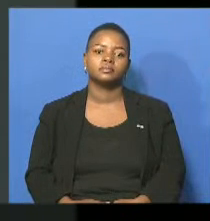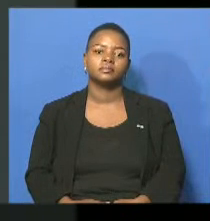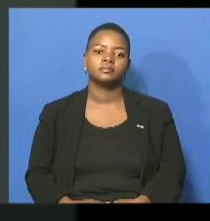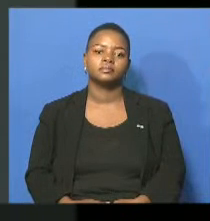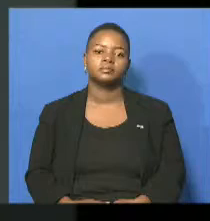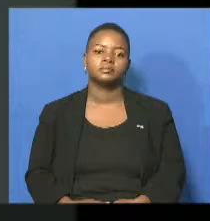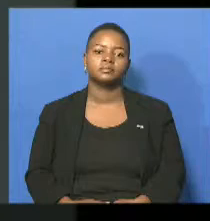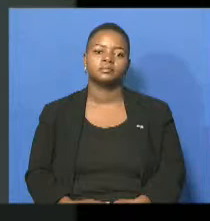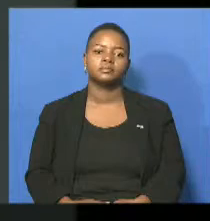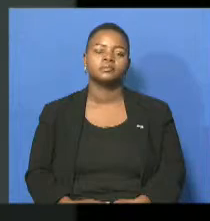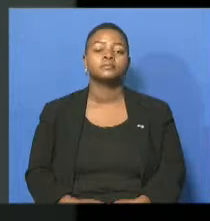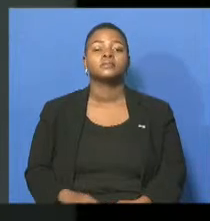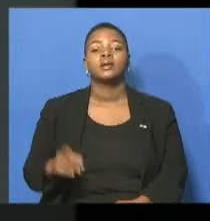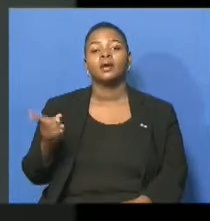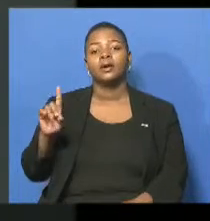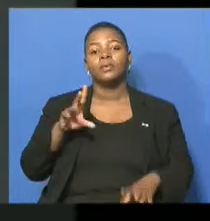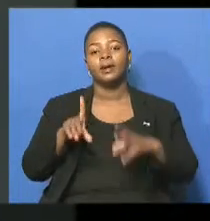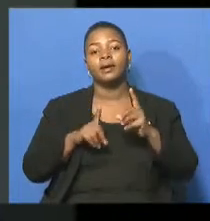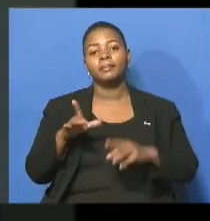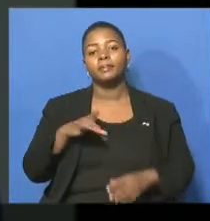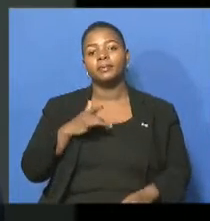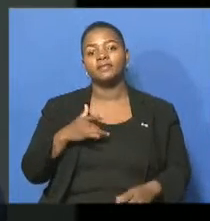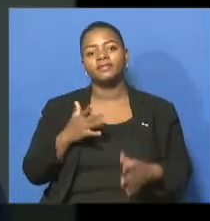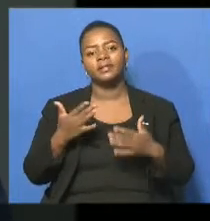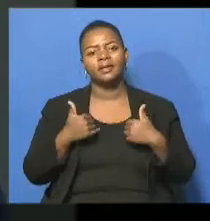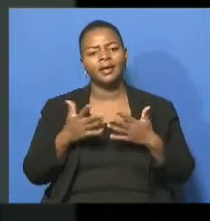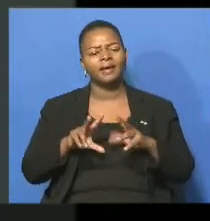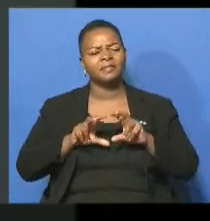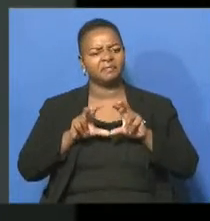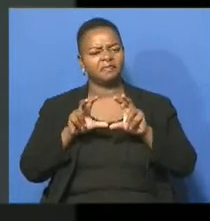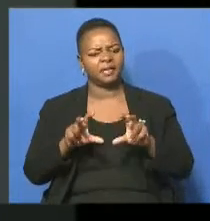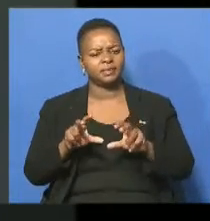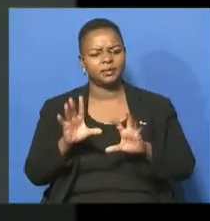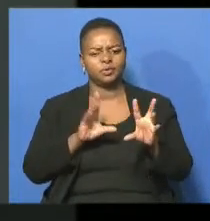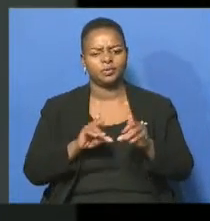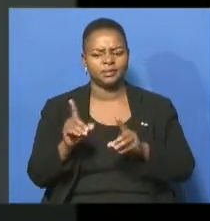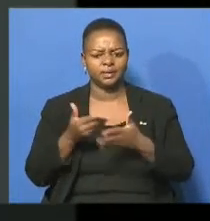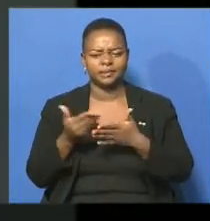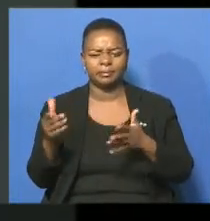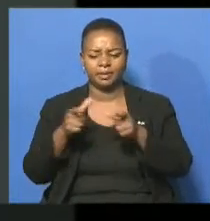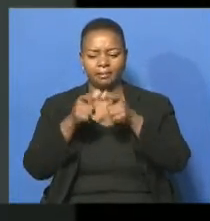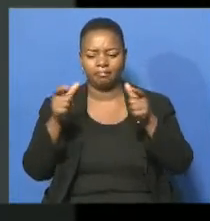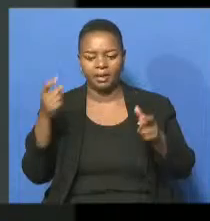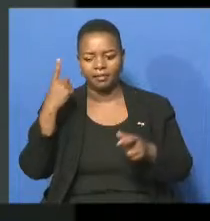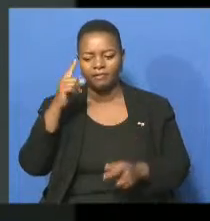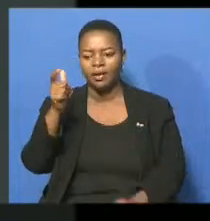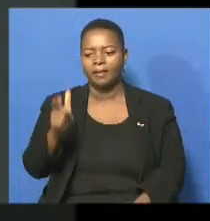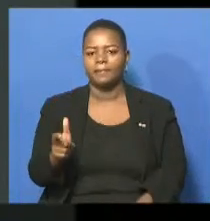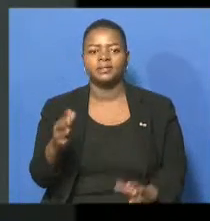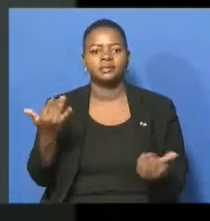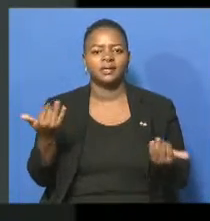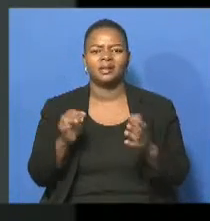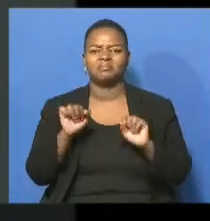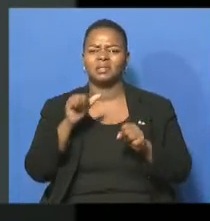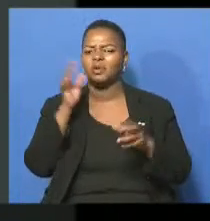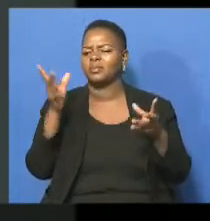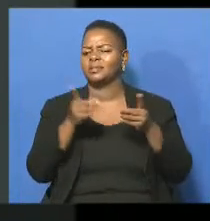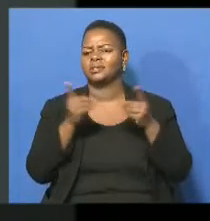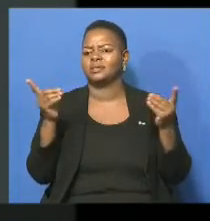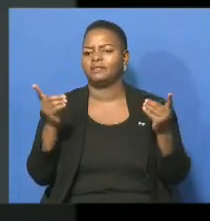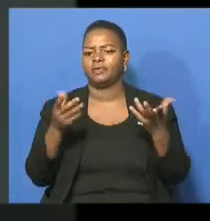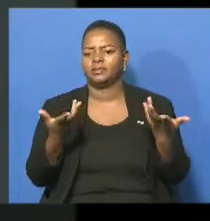where people feel like they've invested in the person, and so the person can't just leave